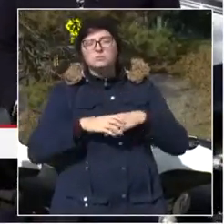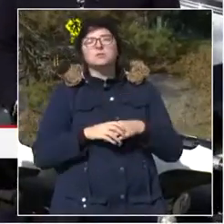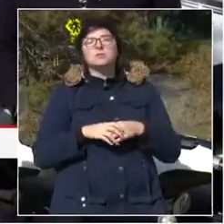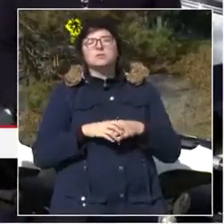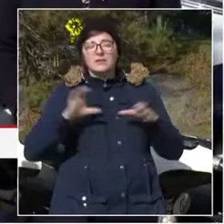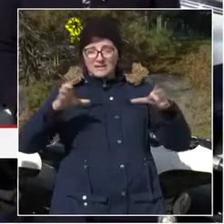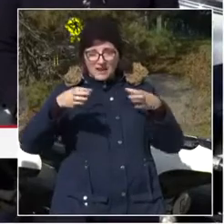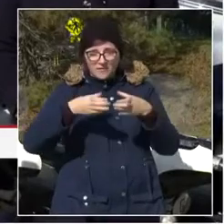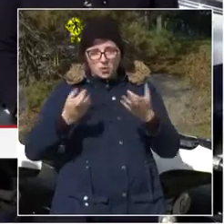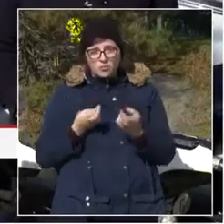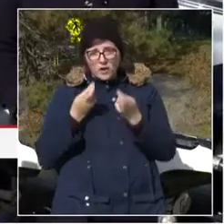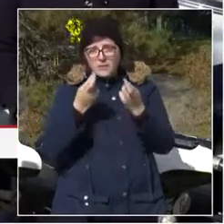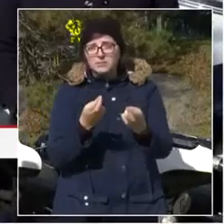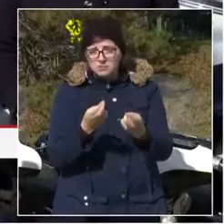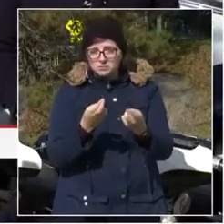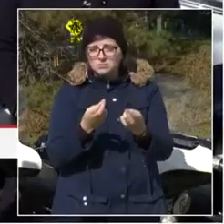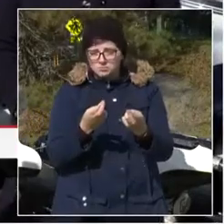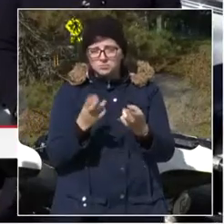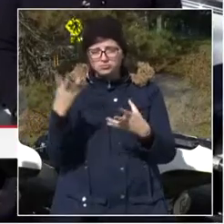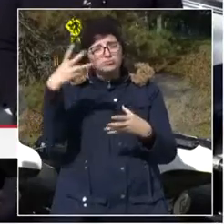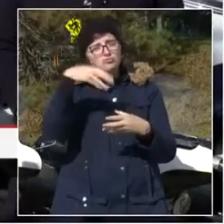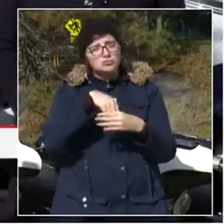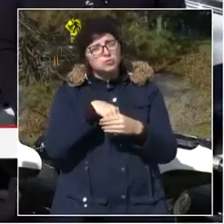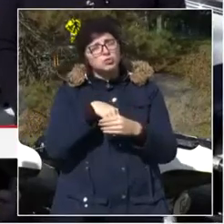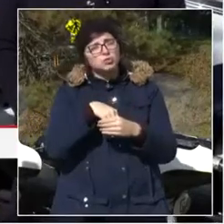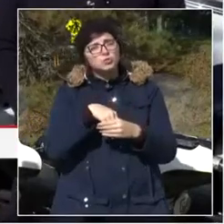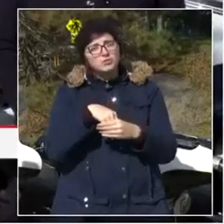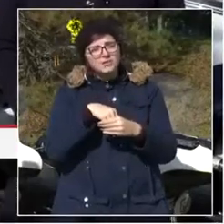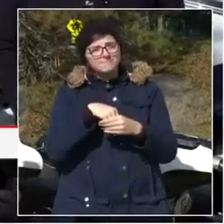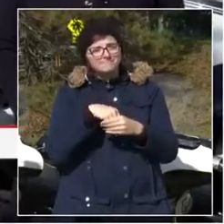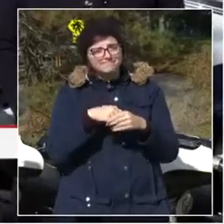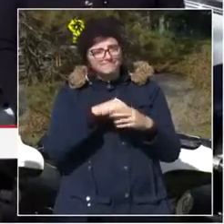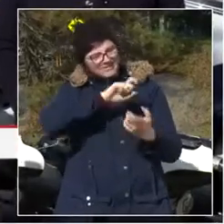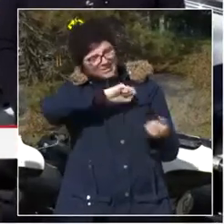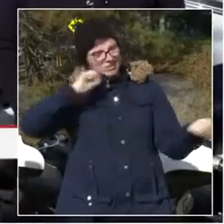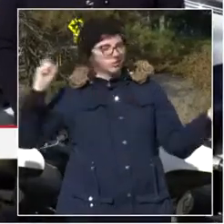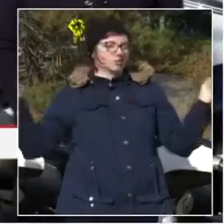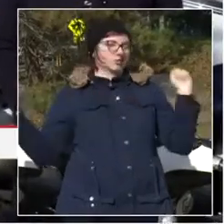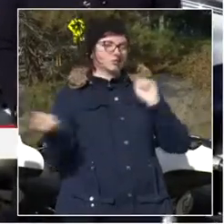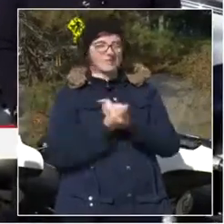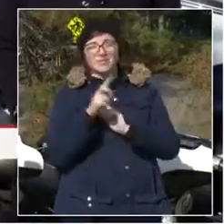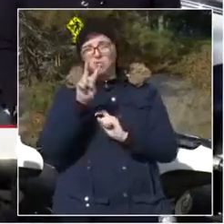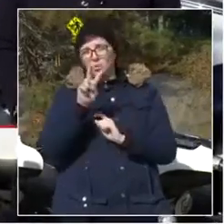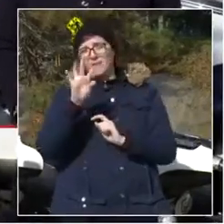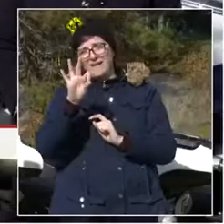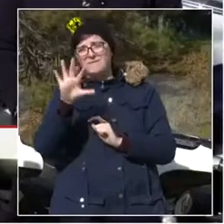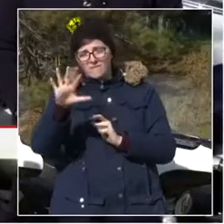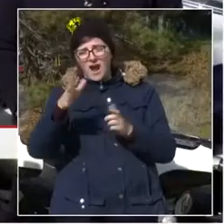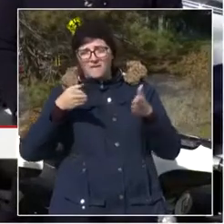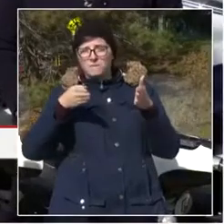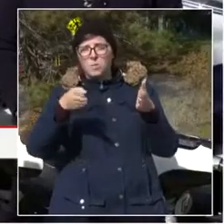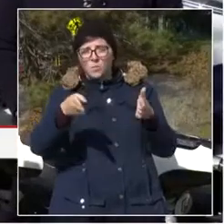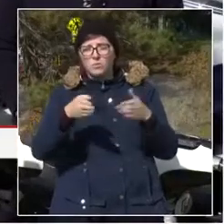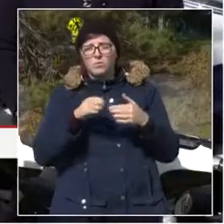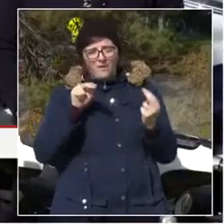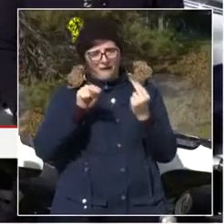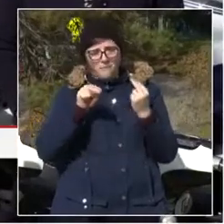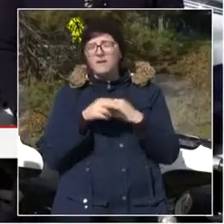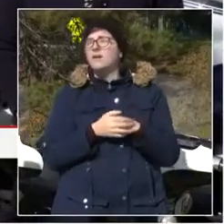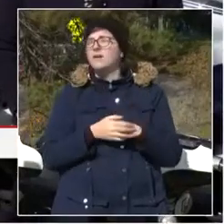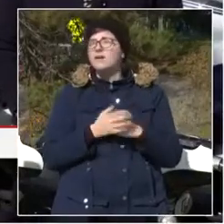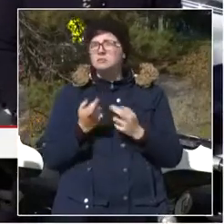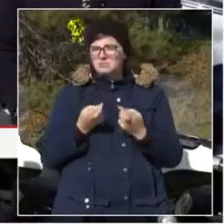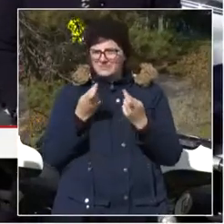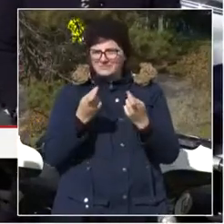Force recommendations do include a overhaul of the 295 corridor. We are recommending that we begin